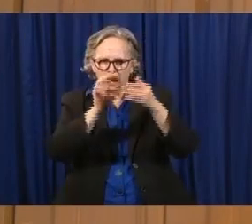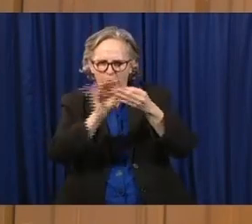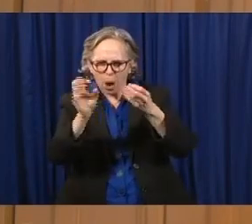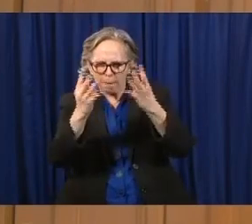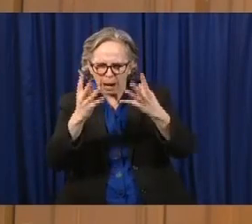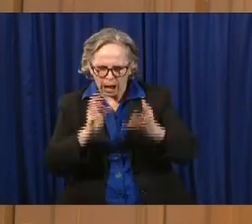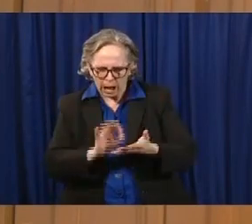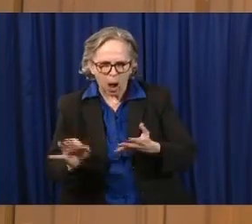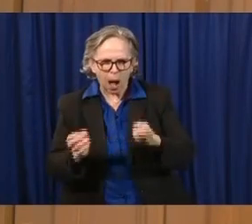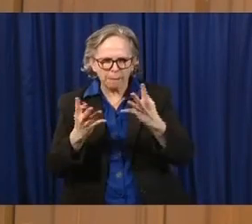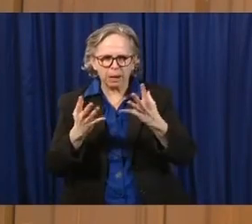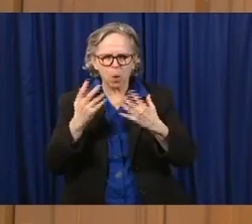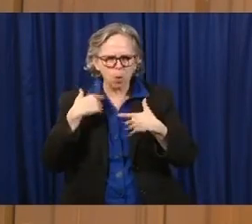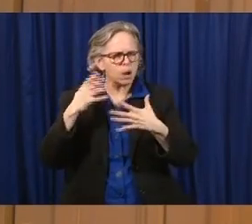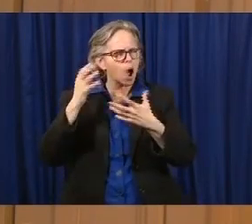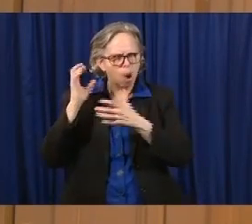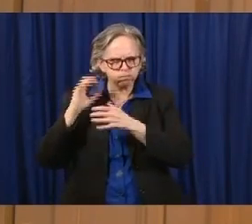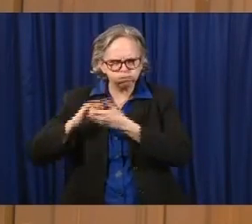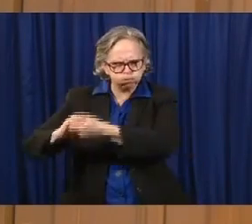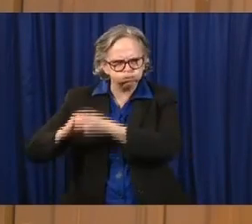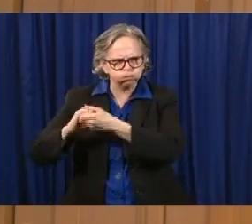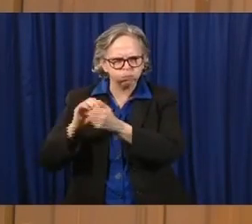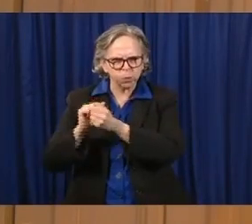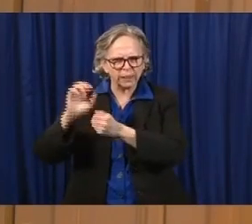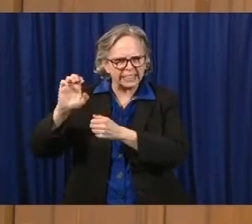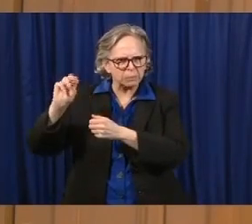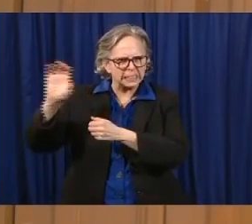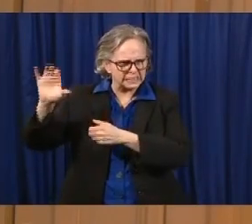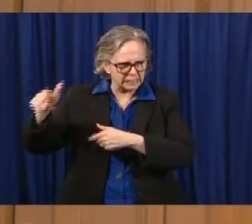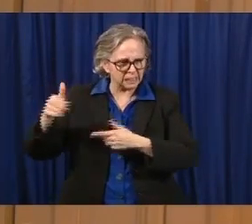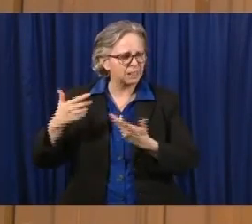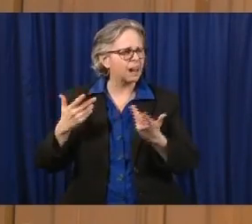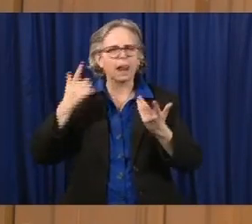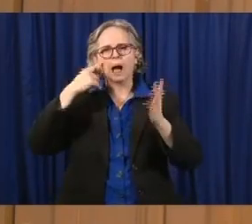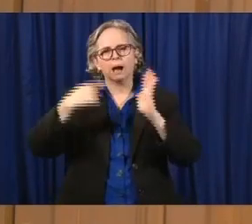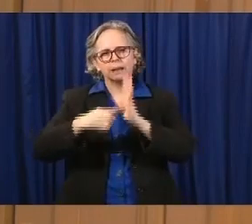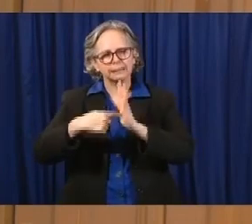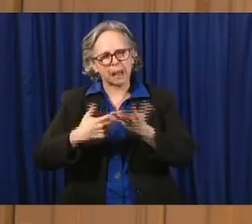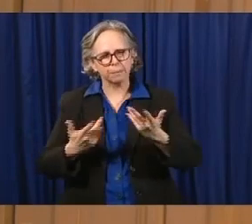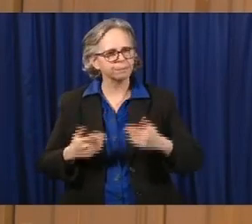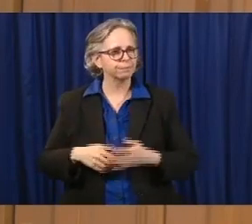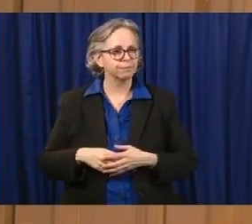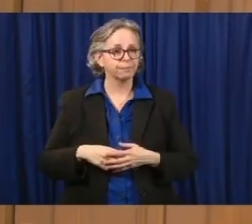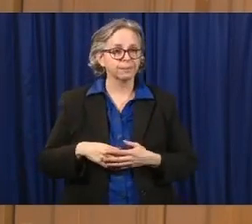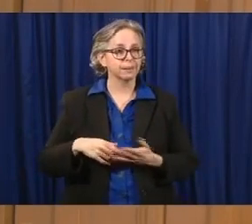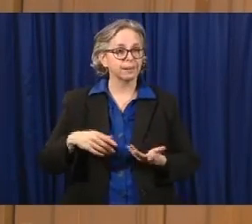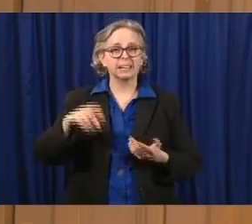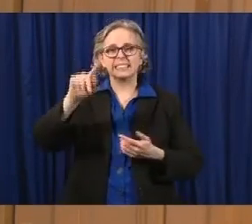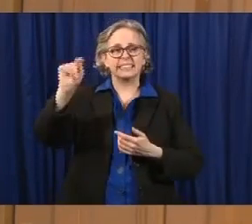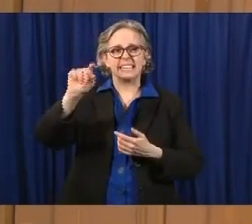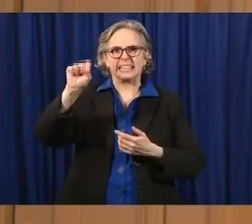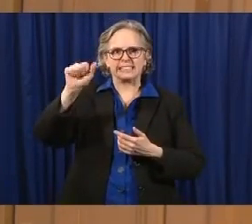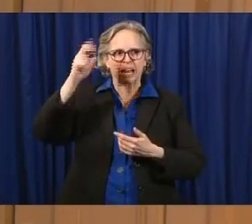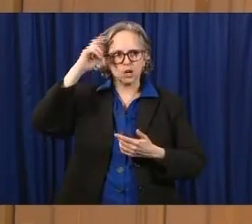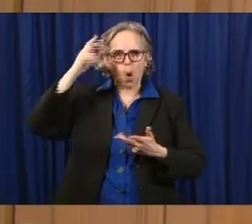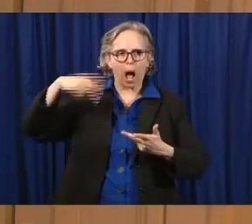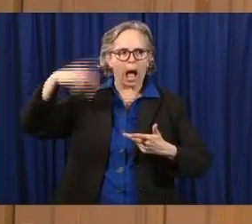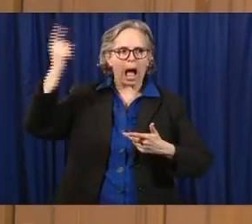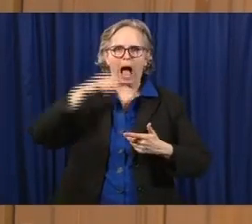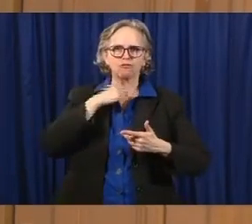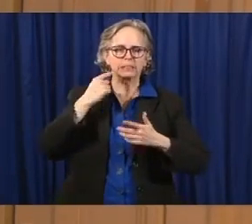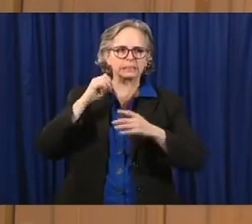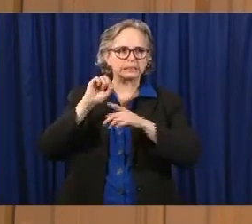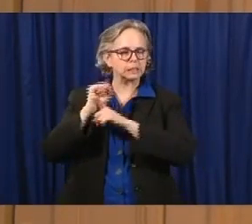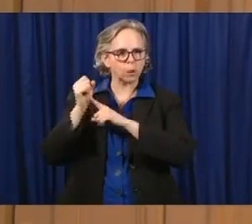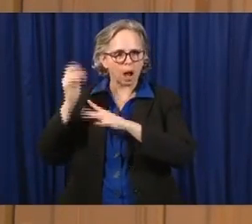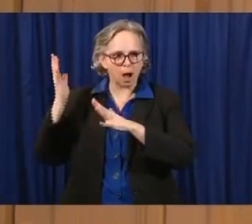come about watching, almost like TSA, higher risk and lower risk situations occur. And we want to pick up the second